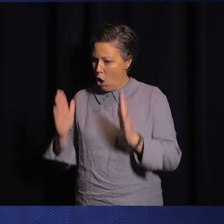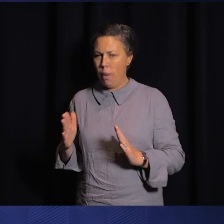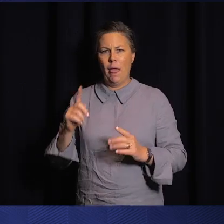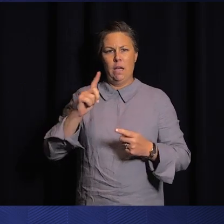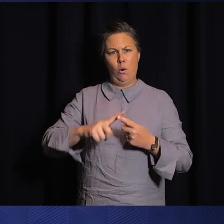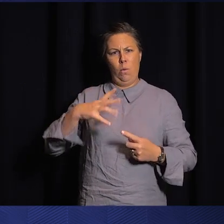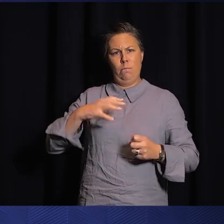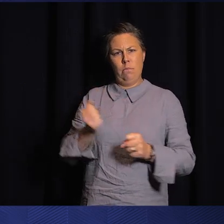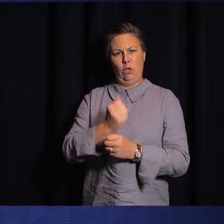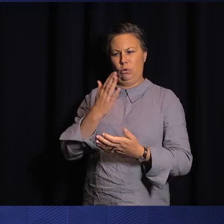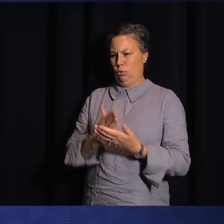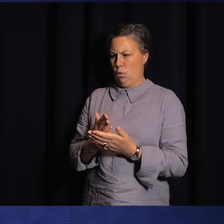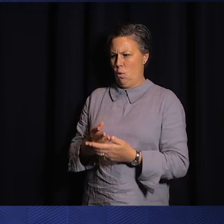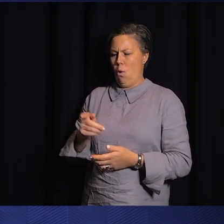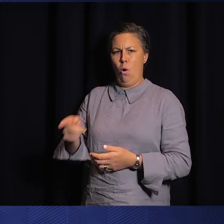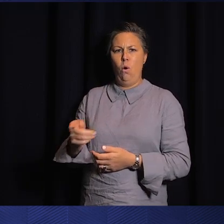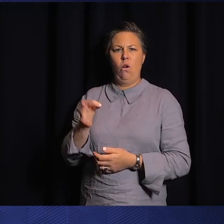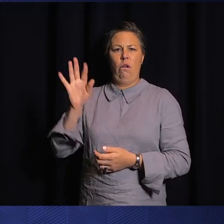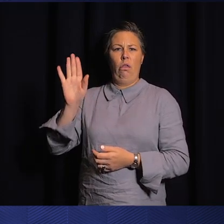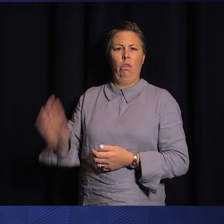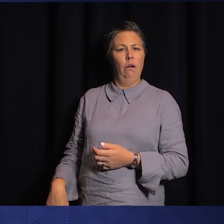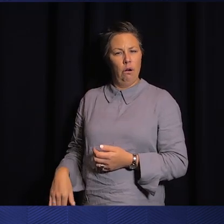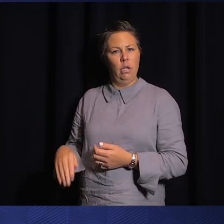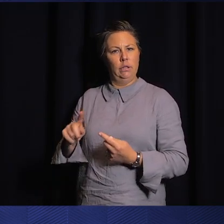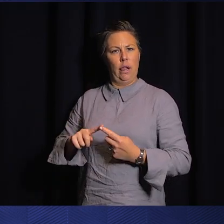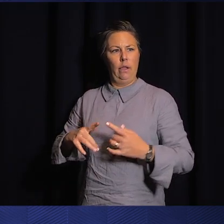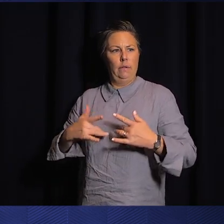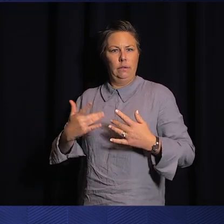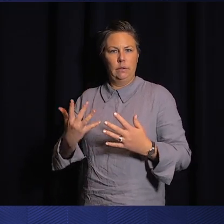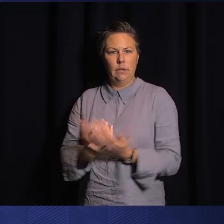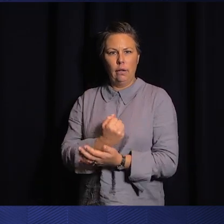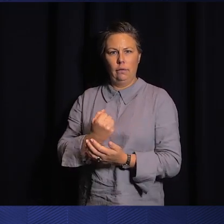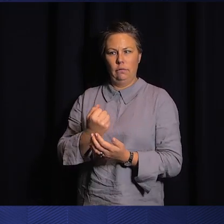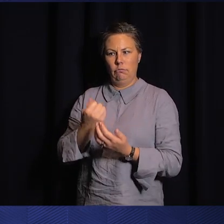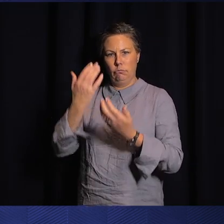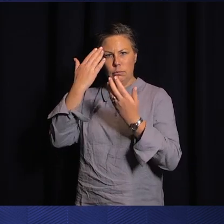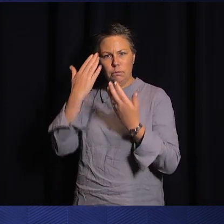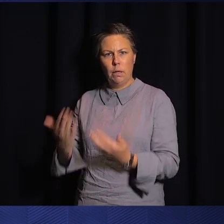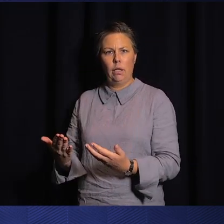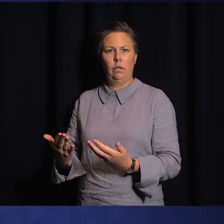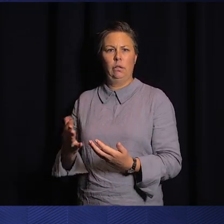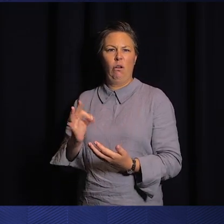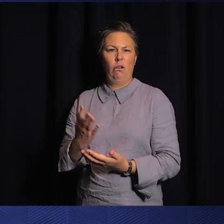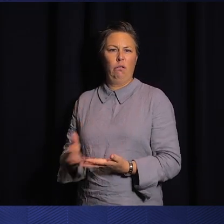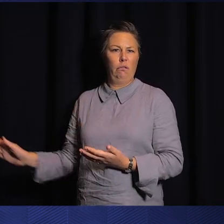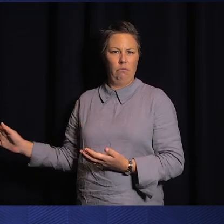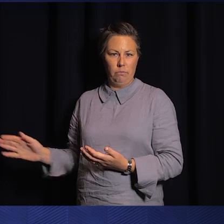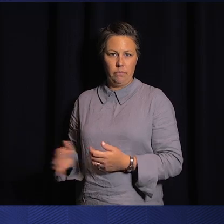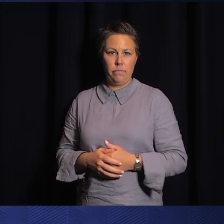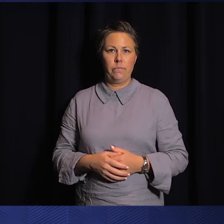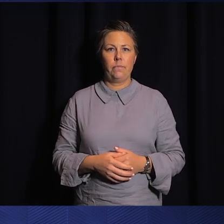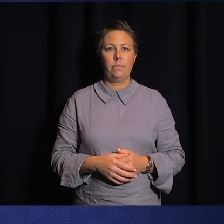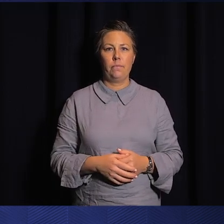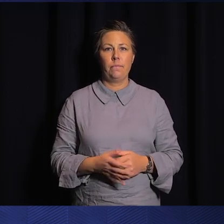life and with dignity, protection and security. So it happened with the